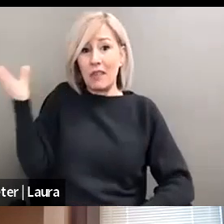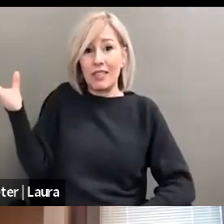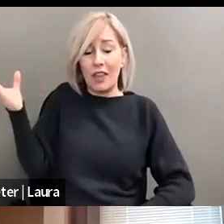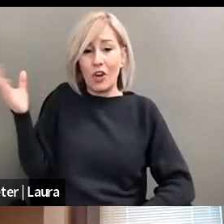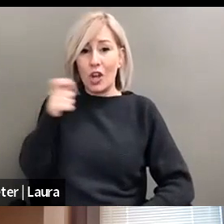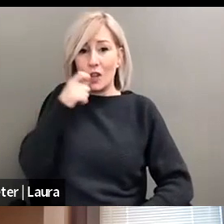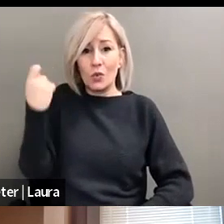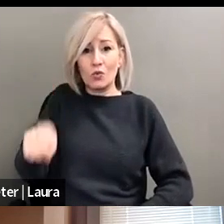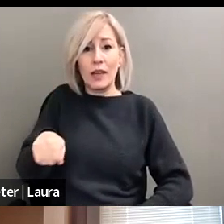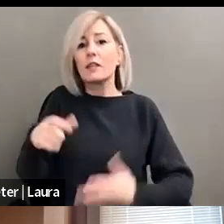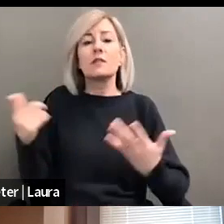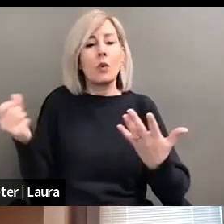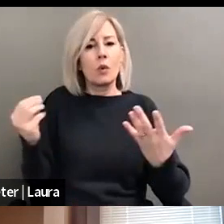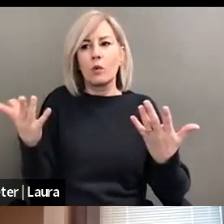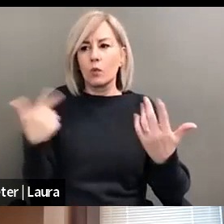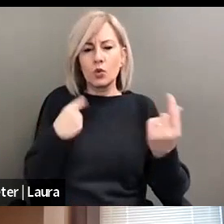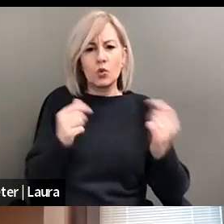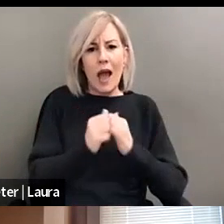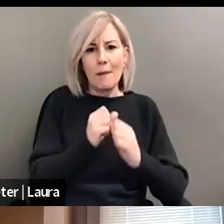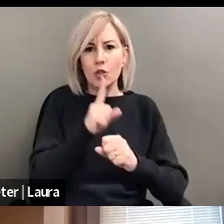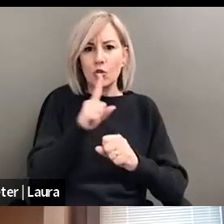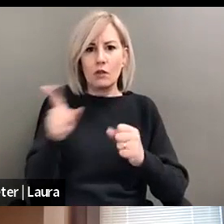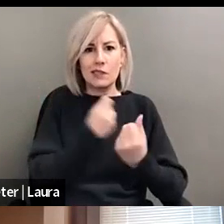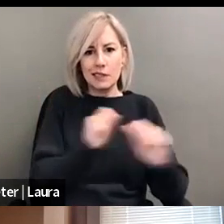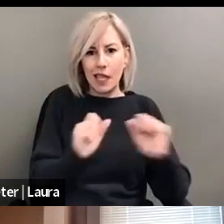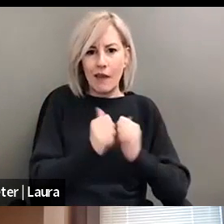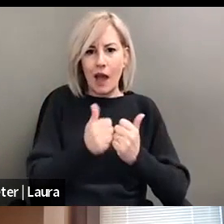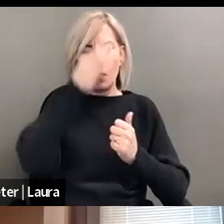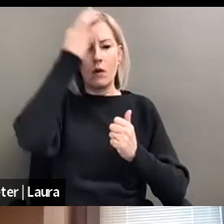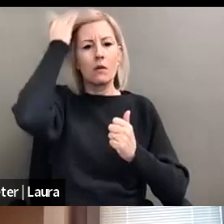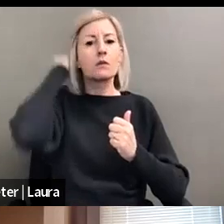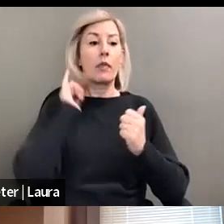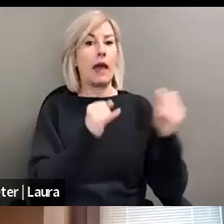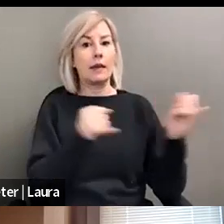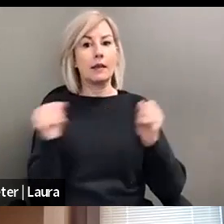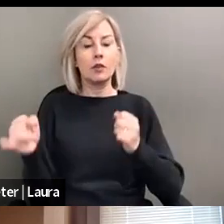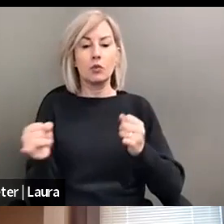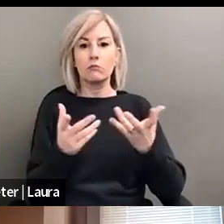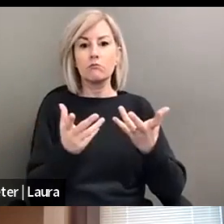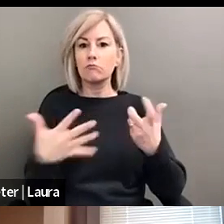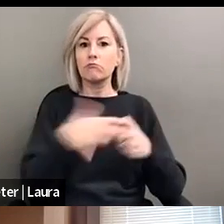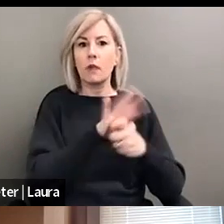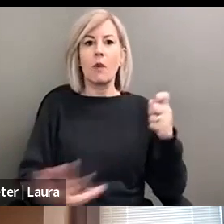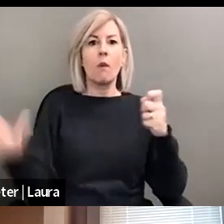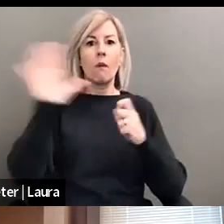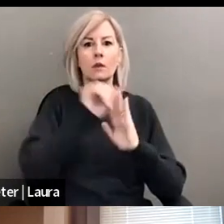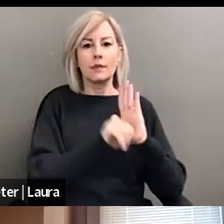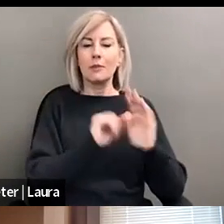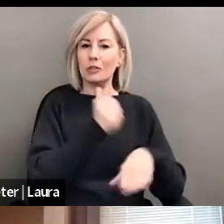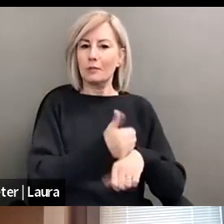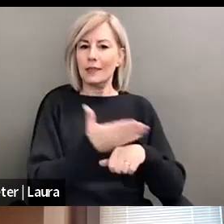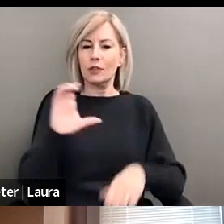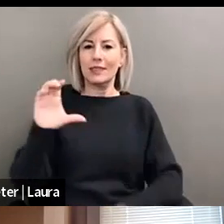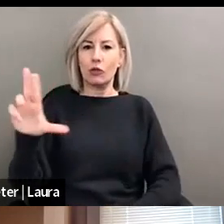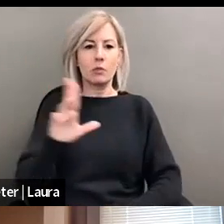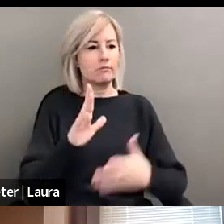we can do to ensure their safety? So that individual is actually, she covers the whole state, but she's based here in Cedar Rapids, handles